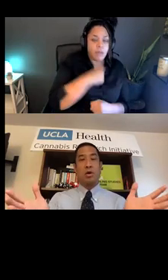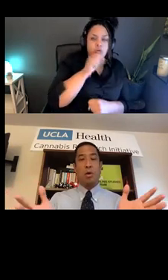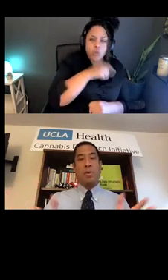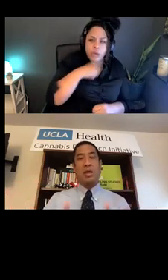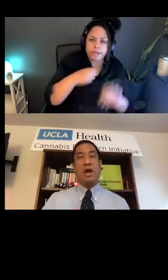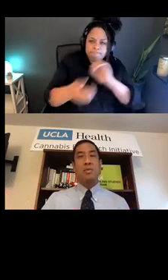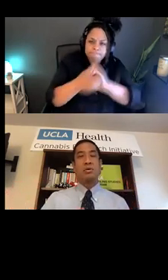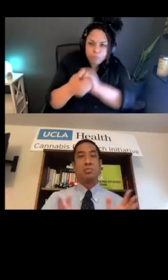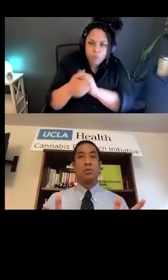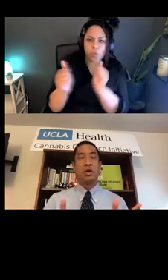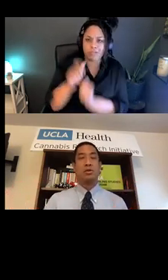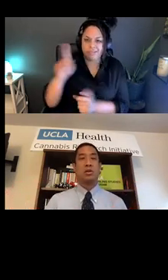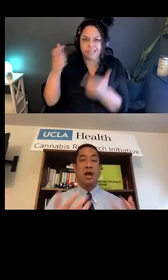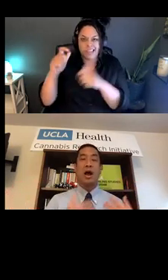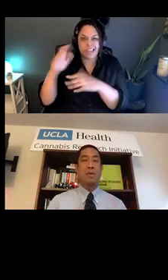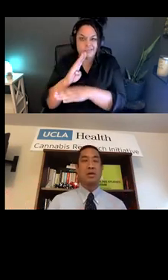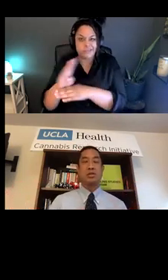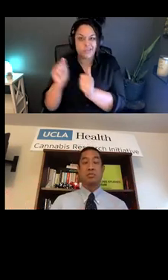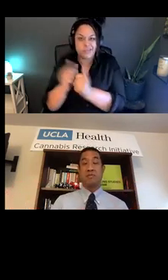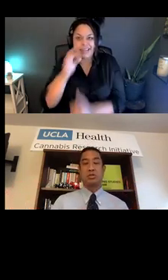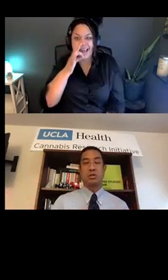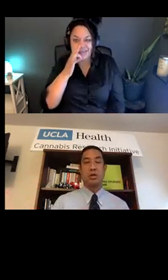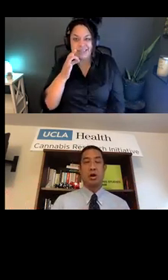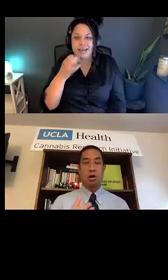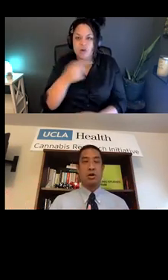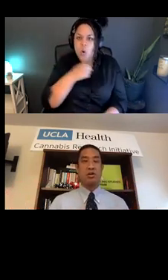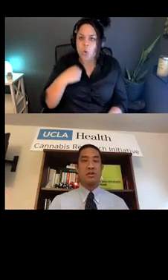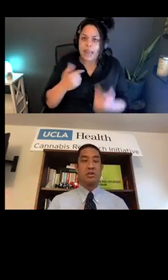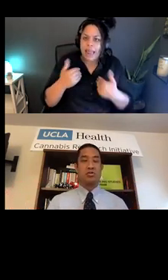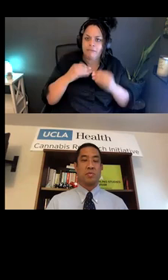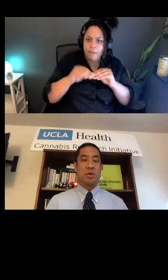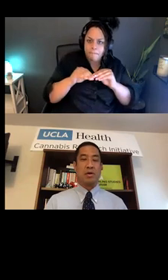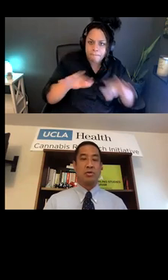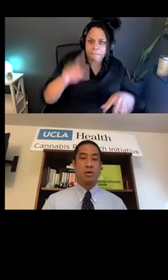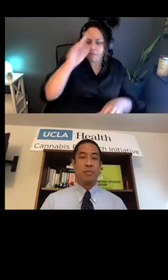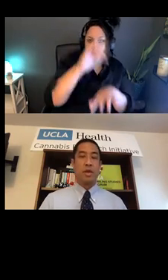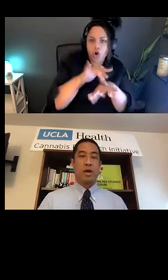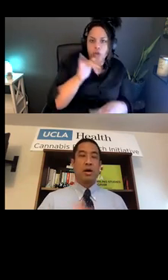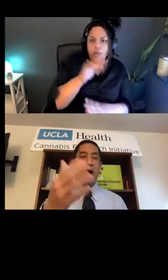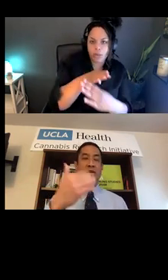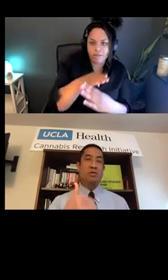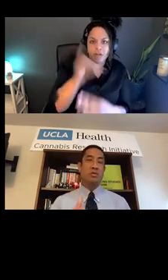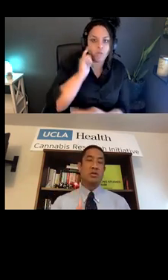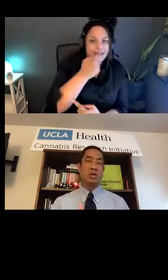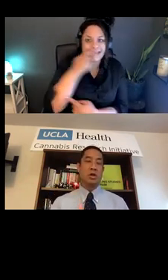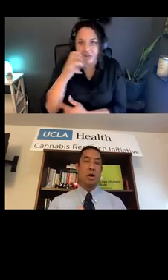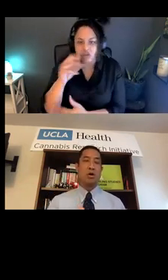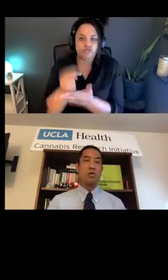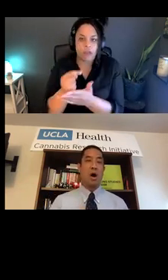with, quote, big cannabis and big weed to get our message of prevention, early intervention, and treatment out there. And